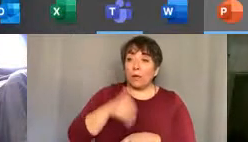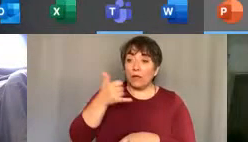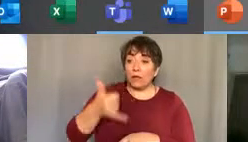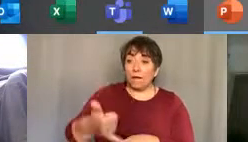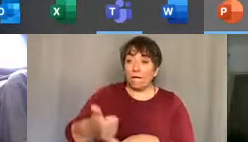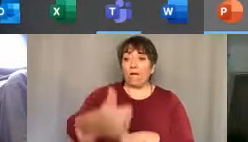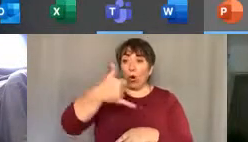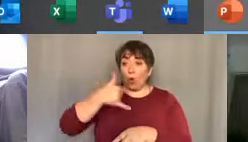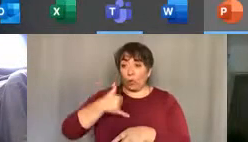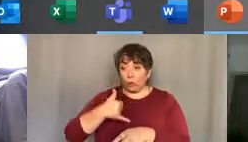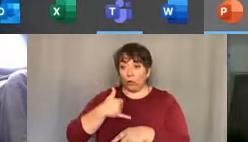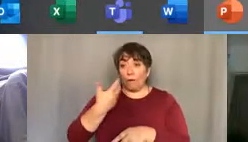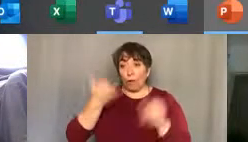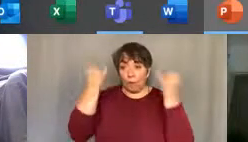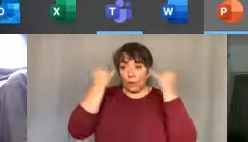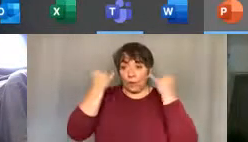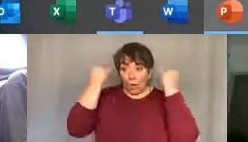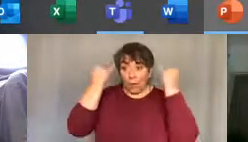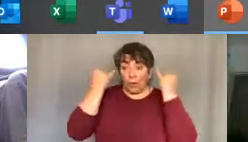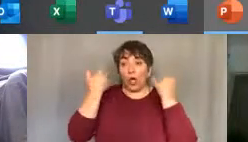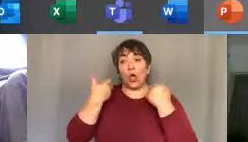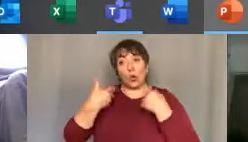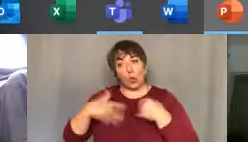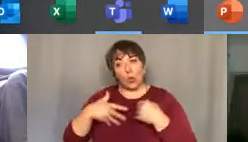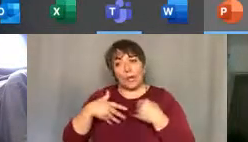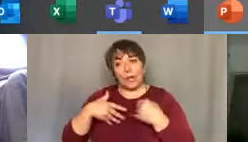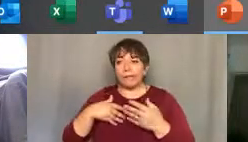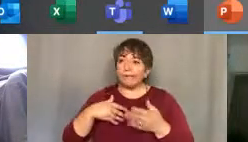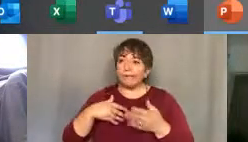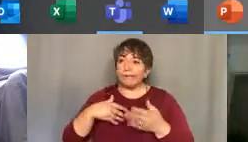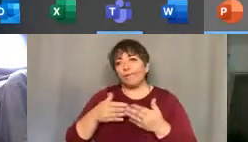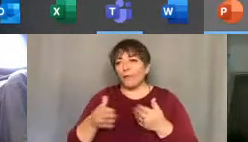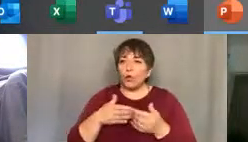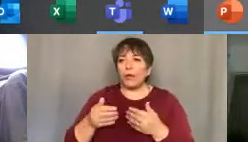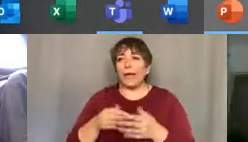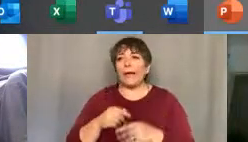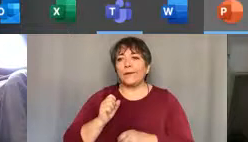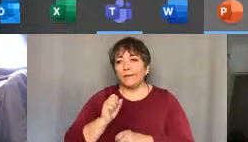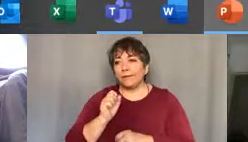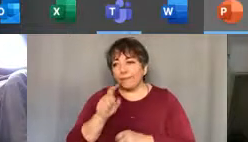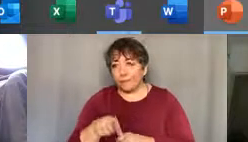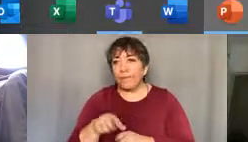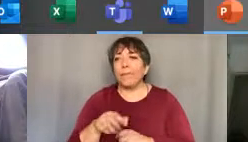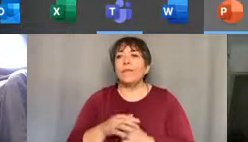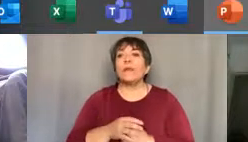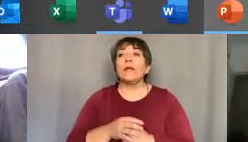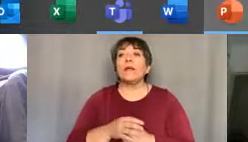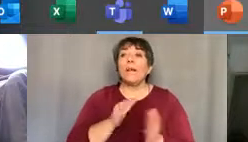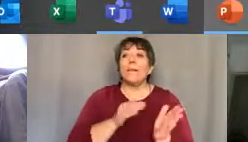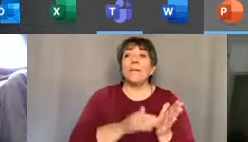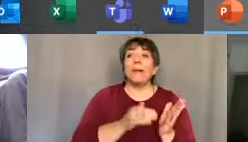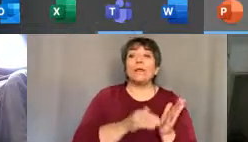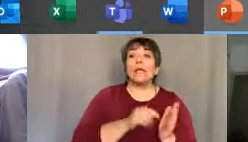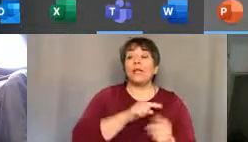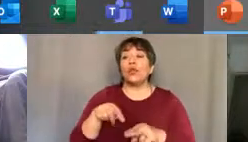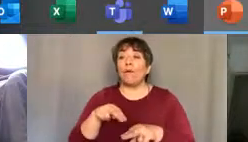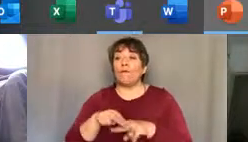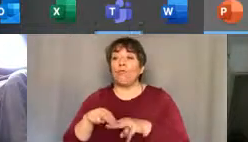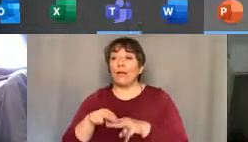Derbyshire. As you can see from the graphic there, Monday to Friday we operate between the hours of 8 and